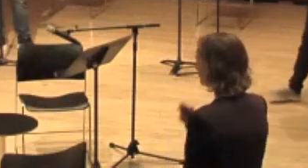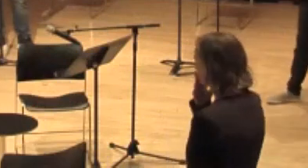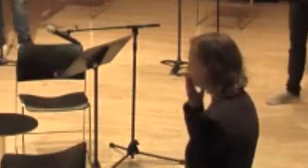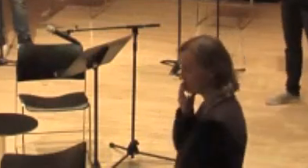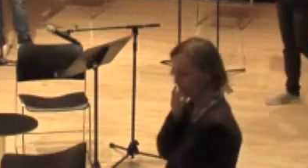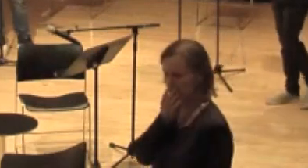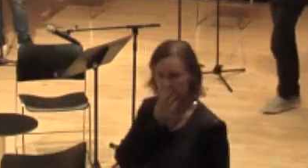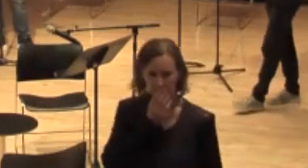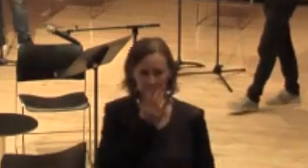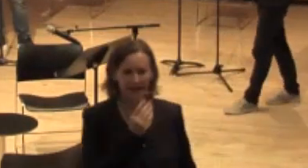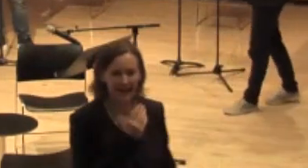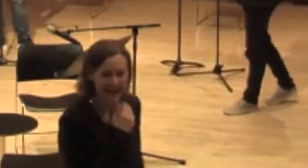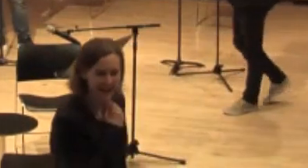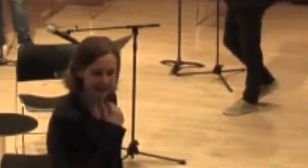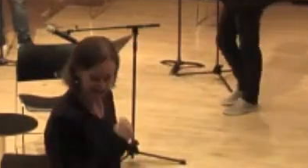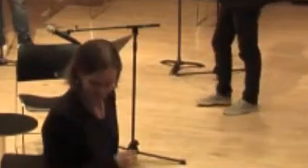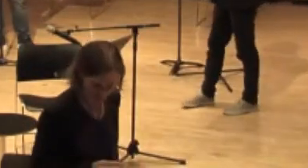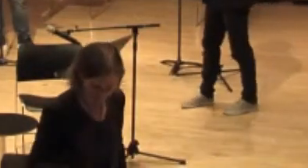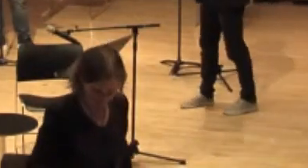just simple mirroring